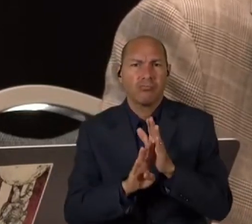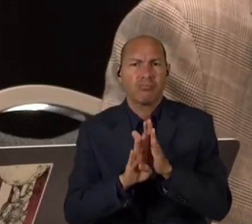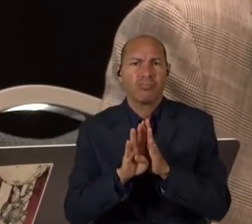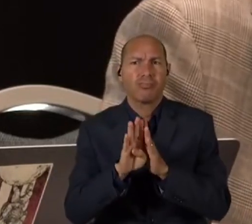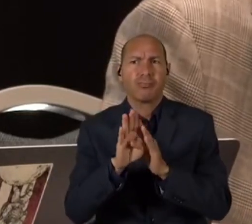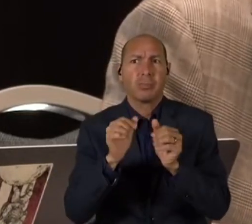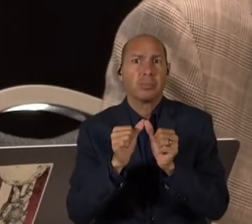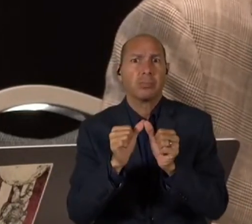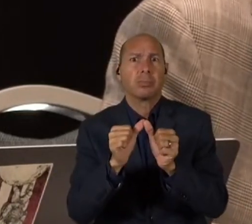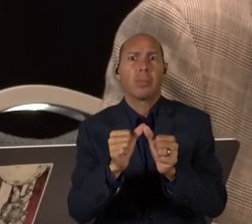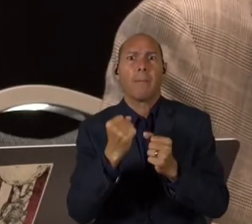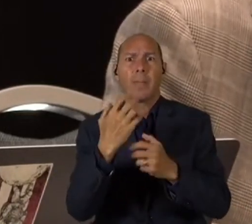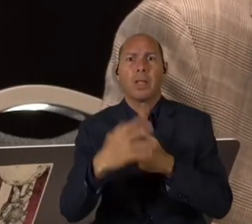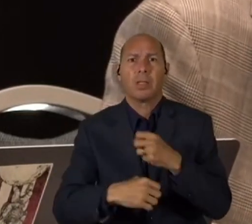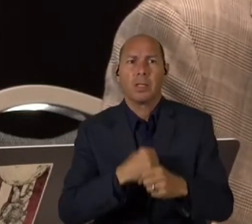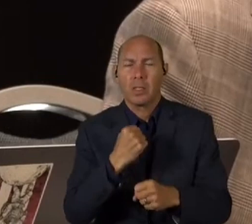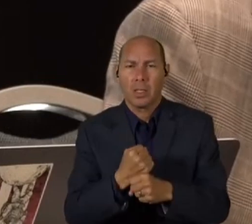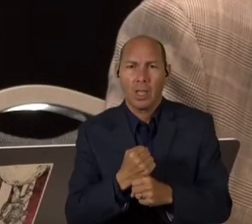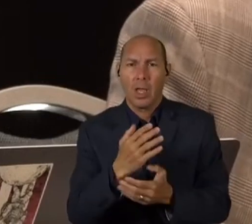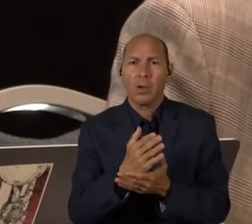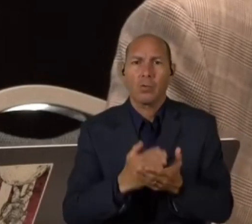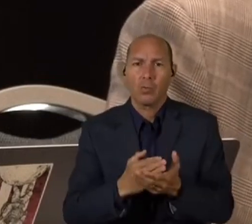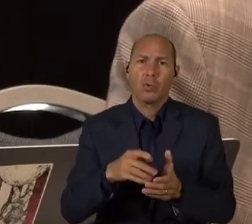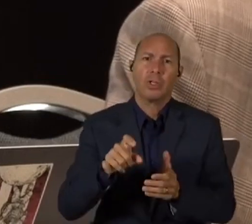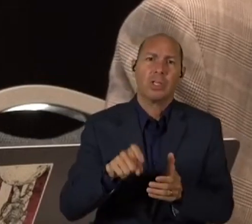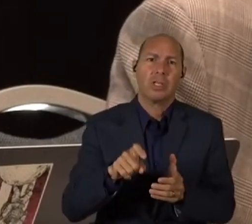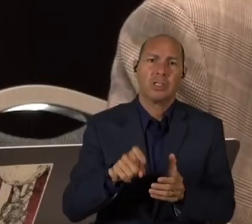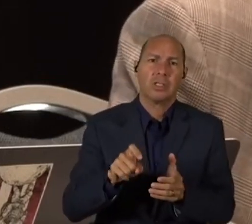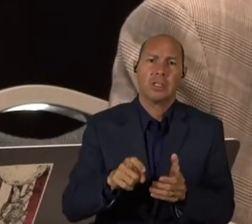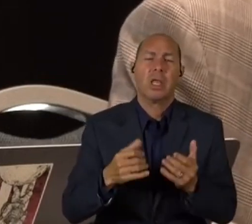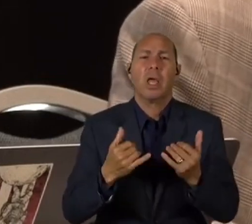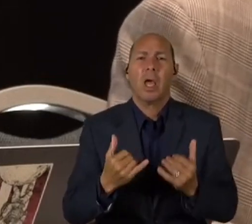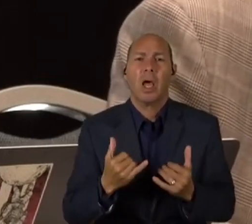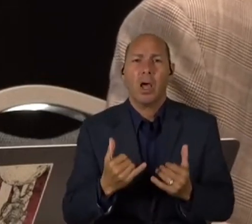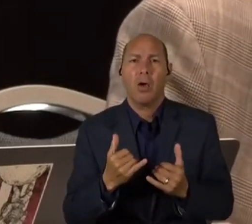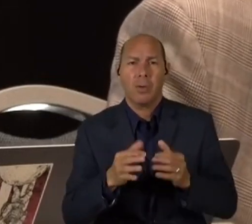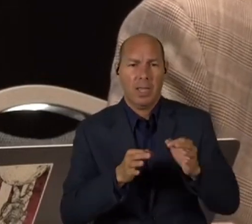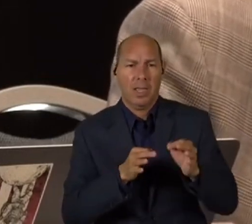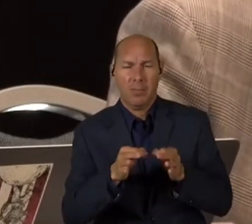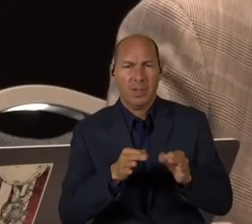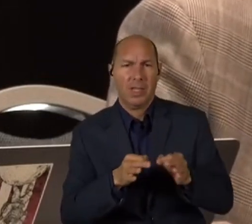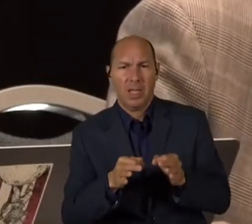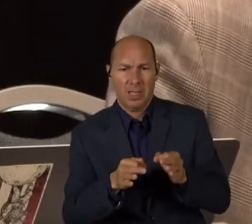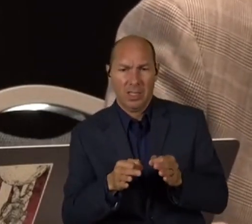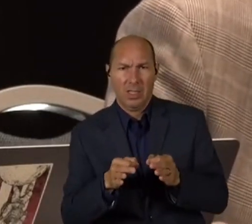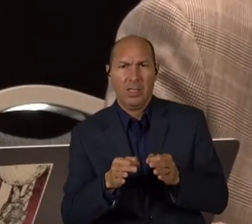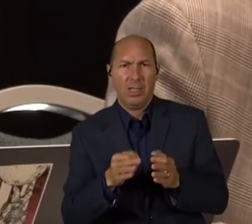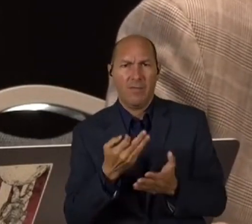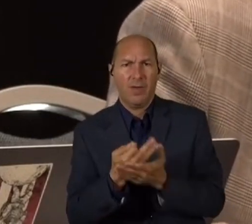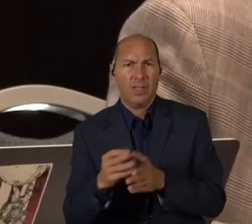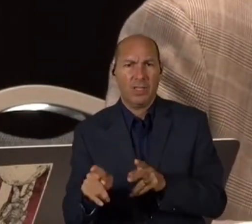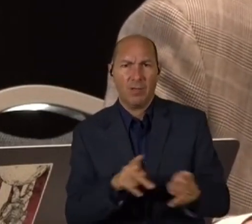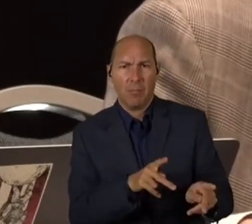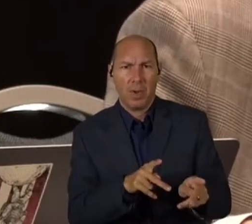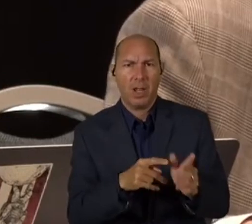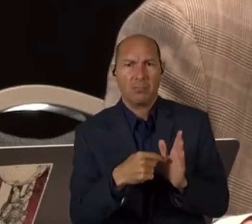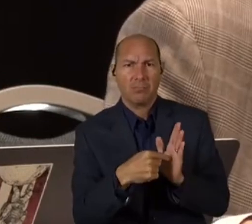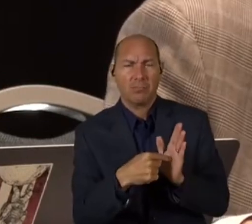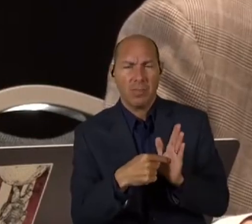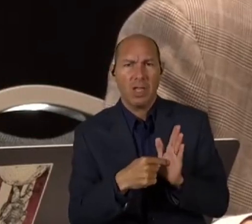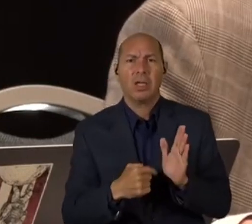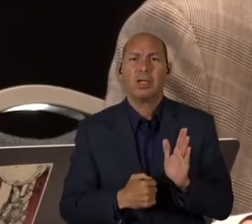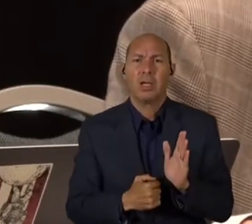term. Some necessary initiatives are already described in the fiscal plan. Many initiatives come from the